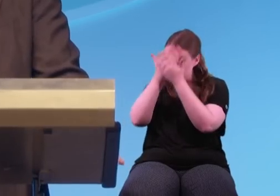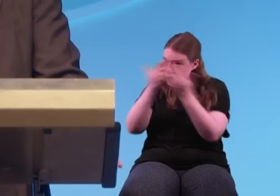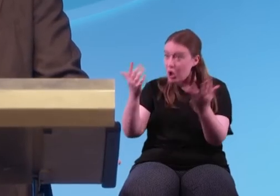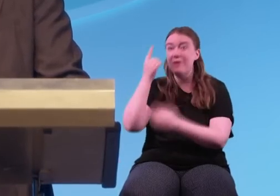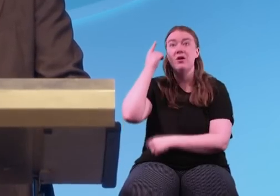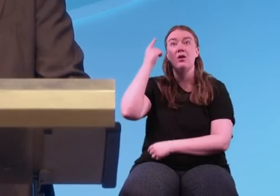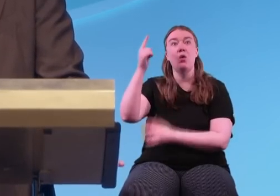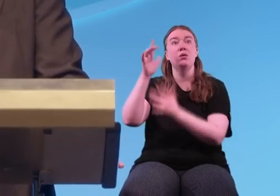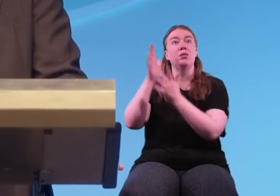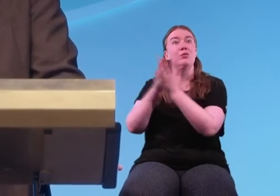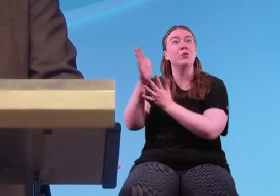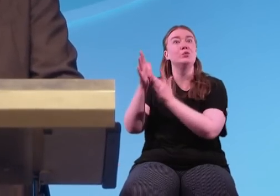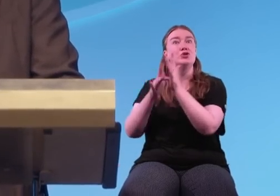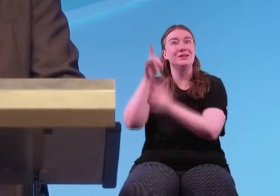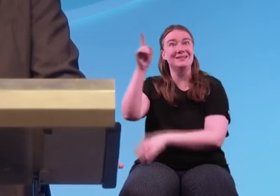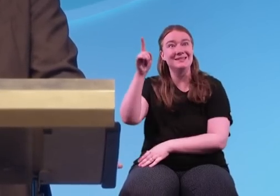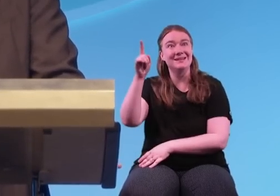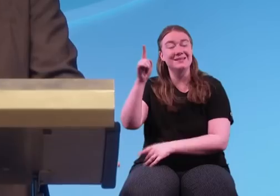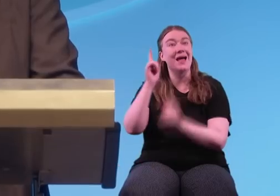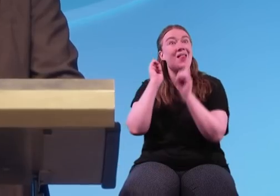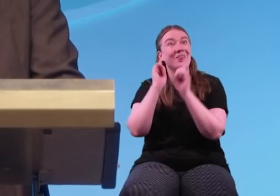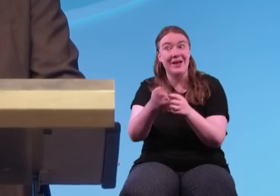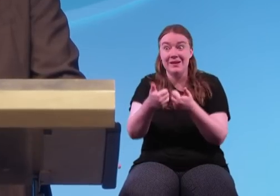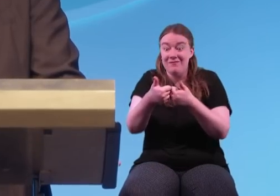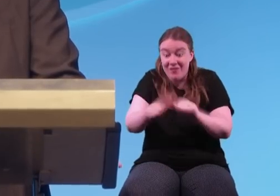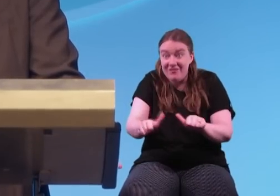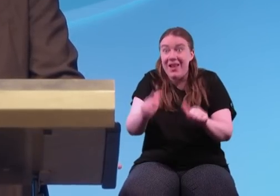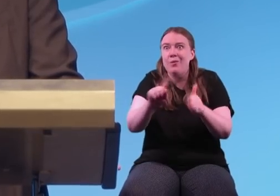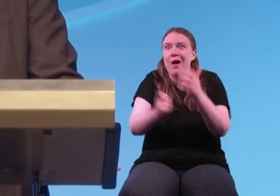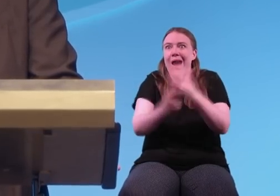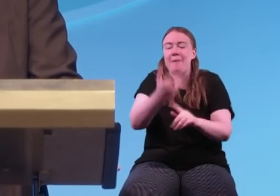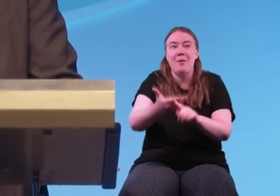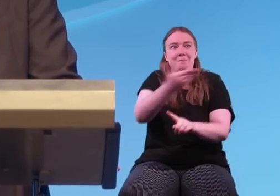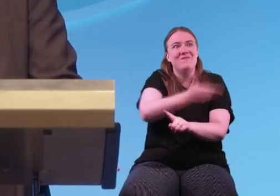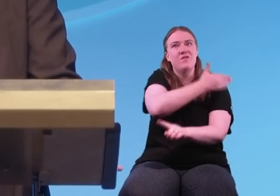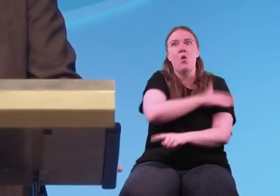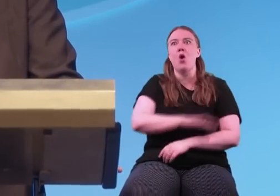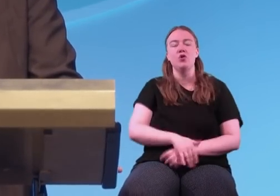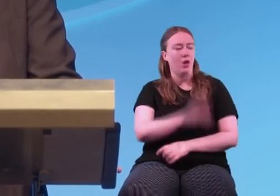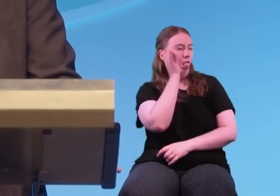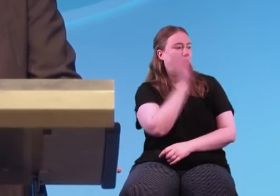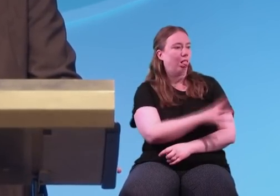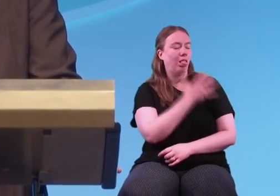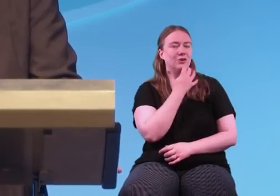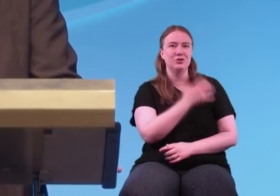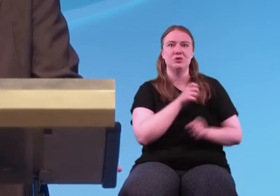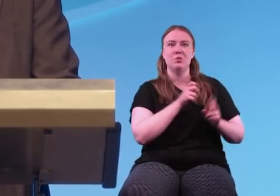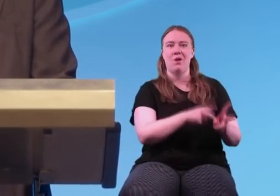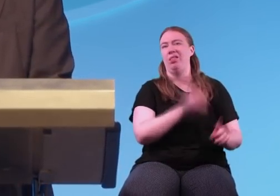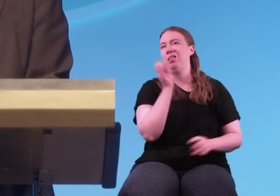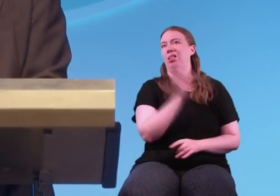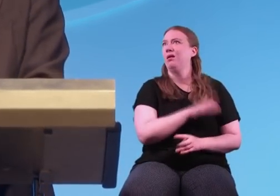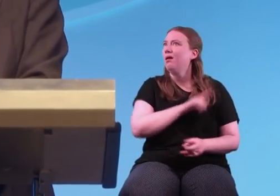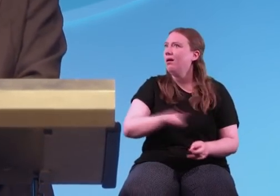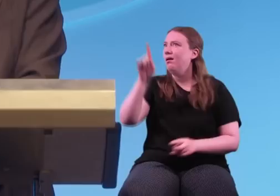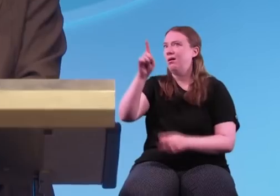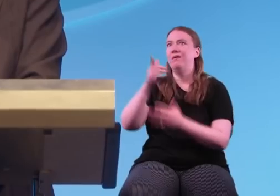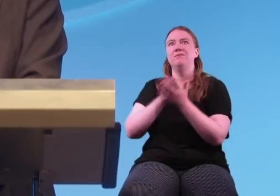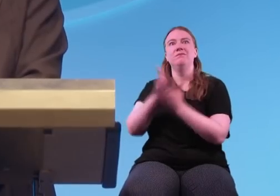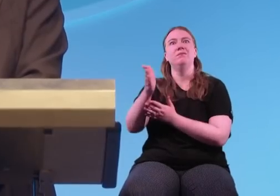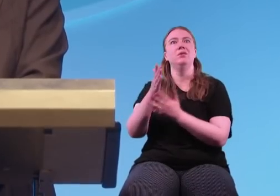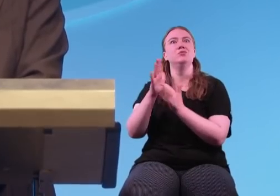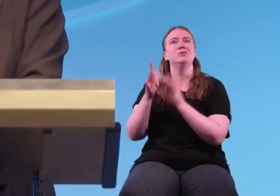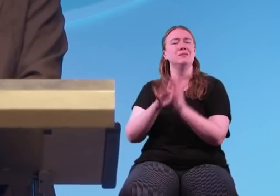Rather, it is the fulfillment of all that their forefathers longed for. And so he has in mind